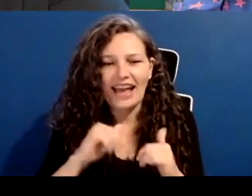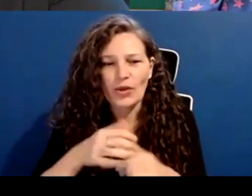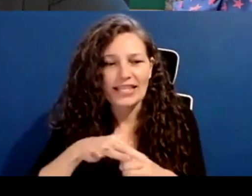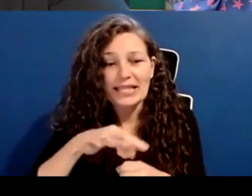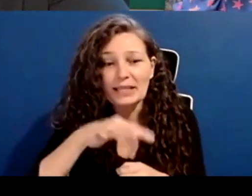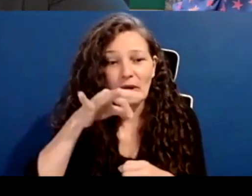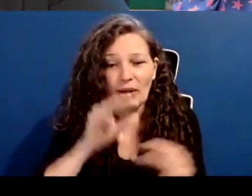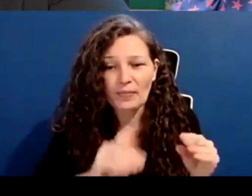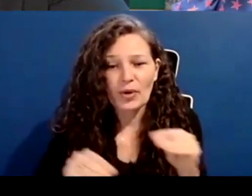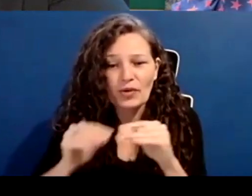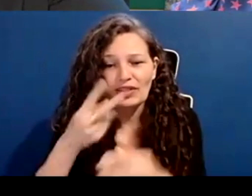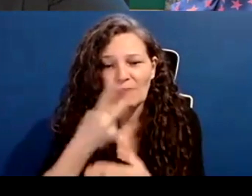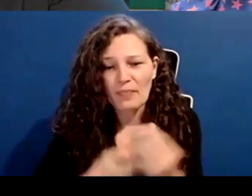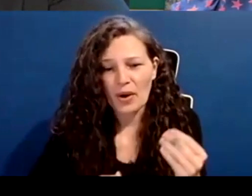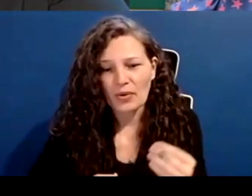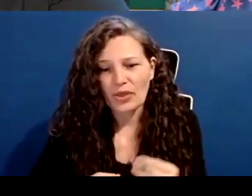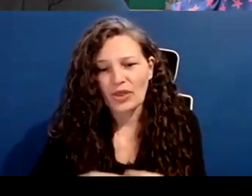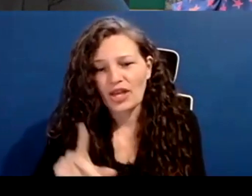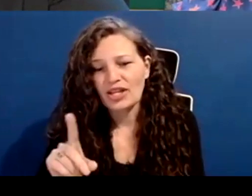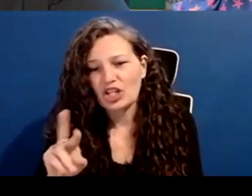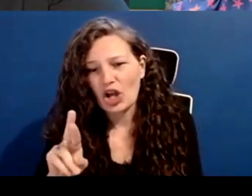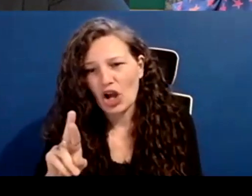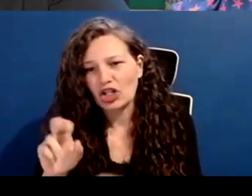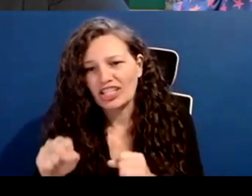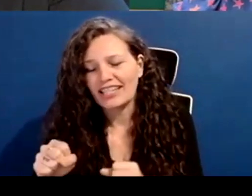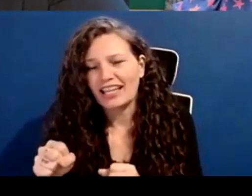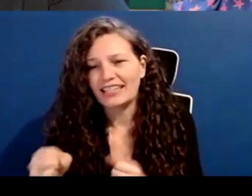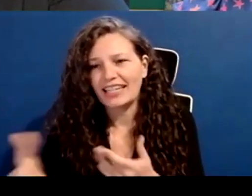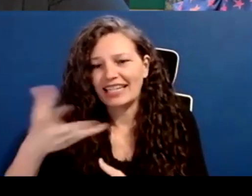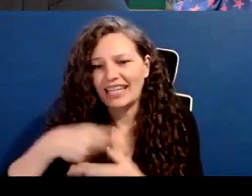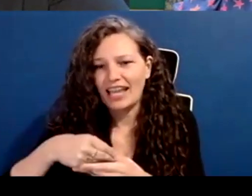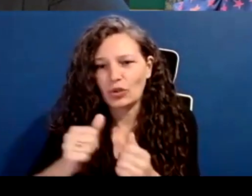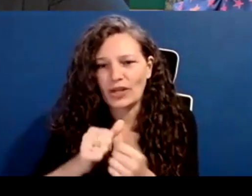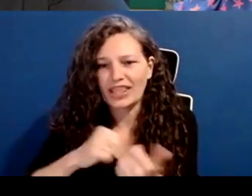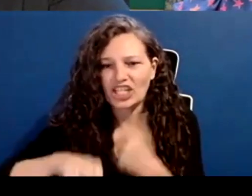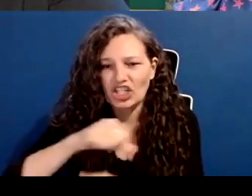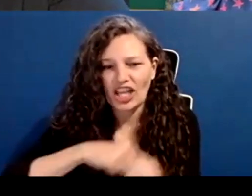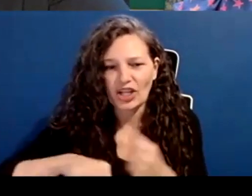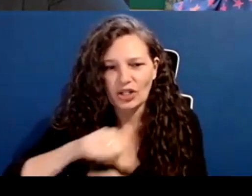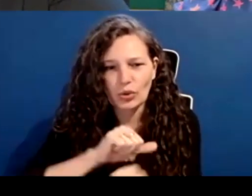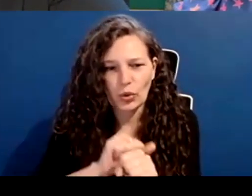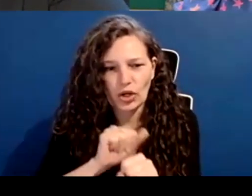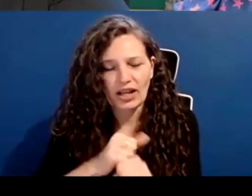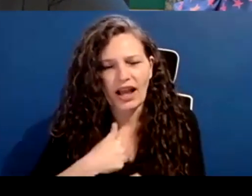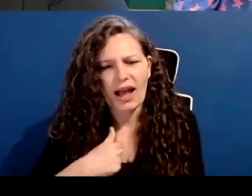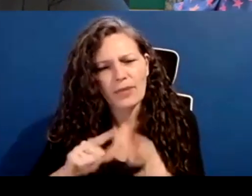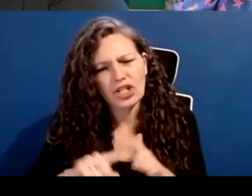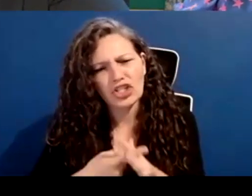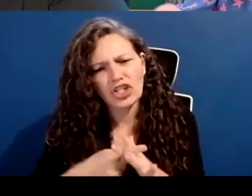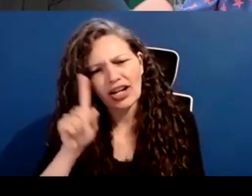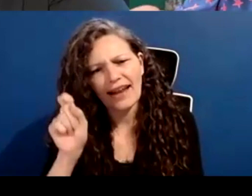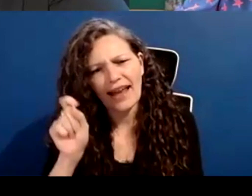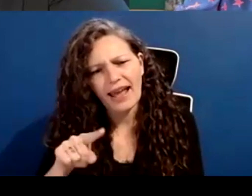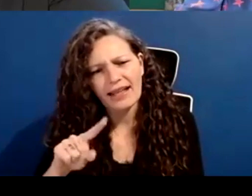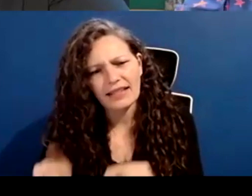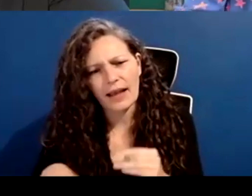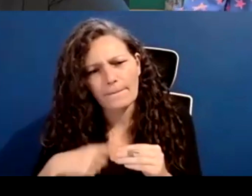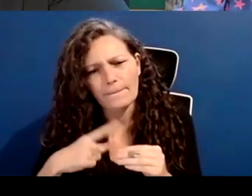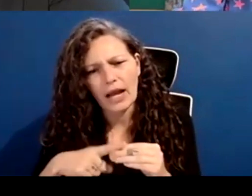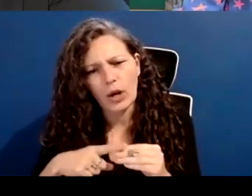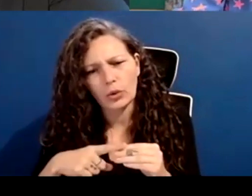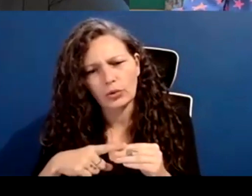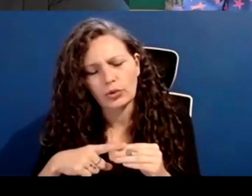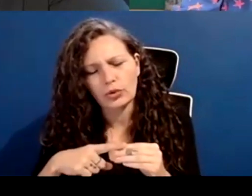have the opportunity to engage with each other's work here. So I'll begin by asking a question of you, Dr.